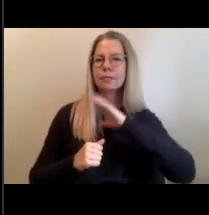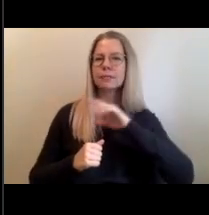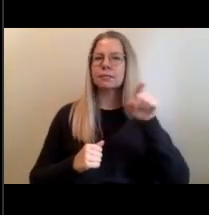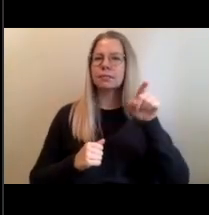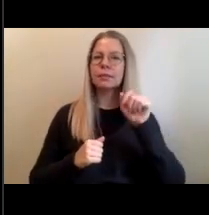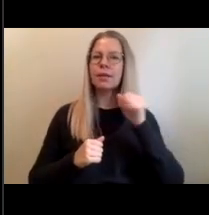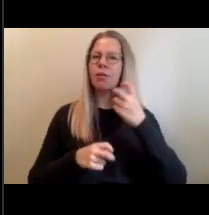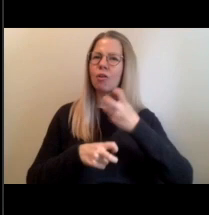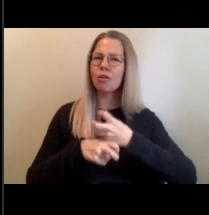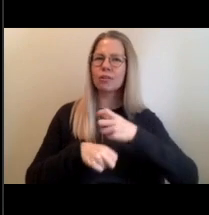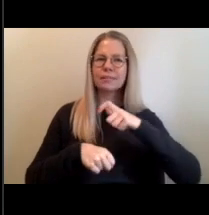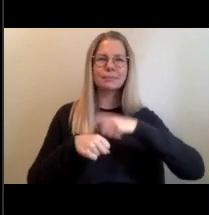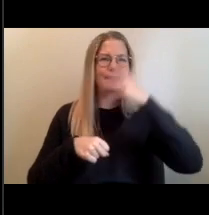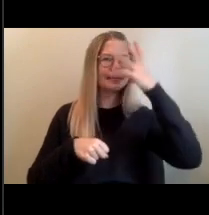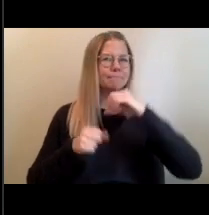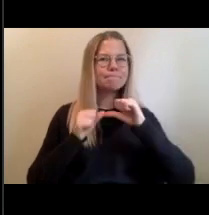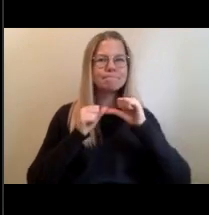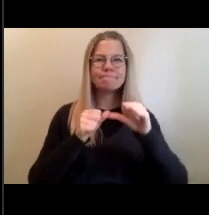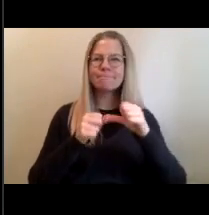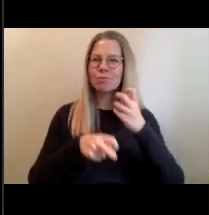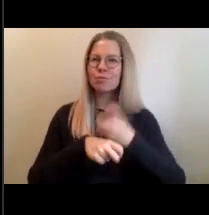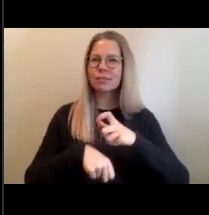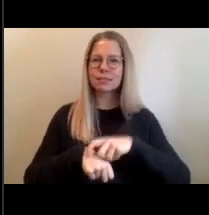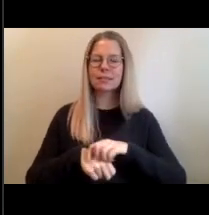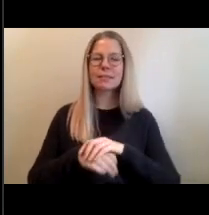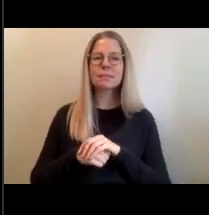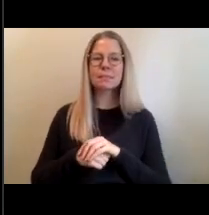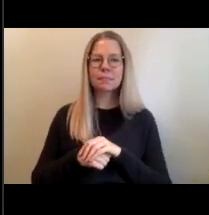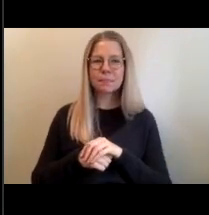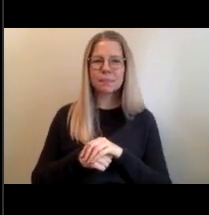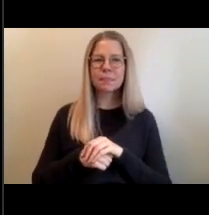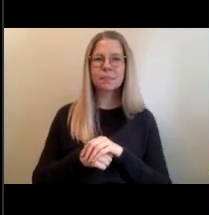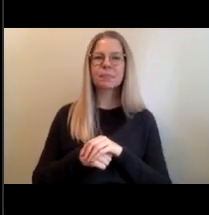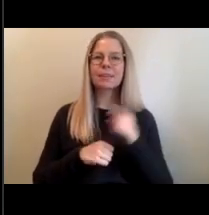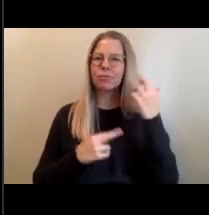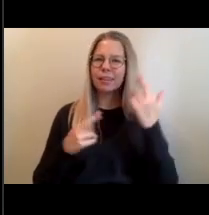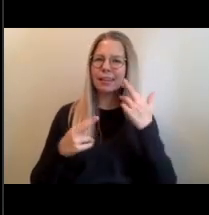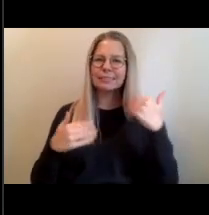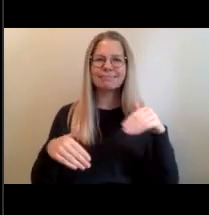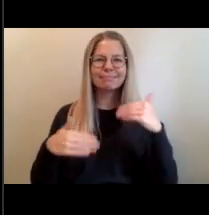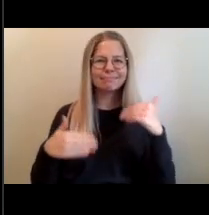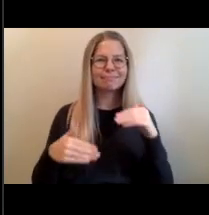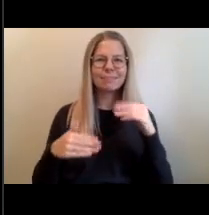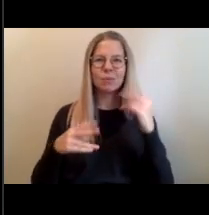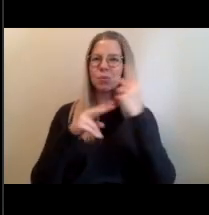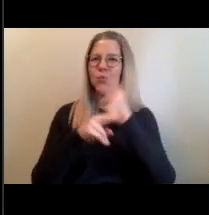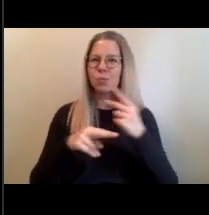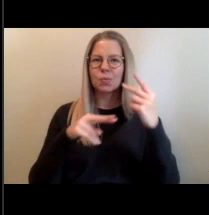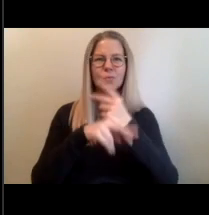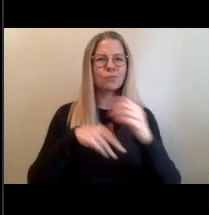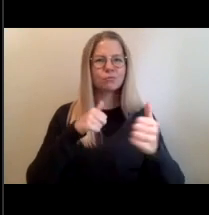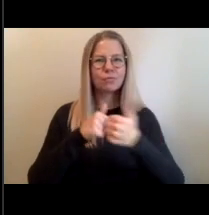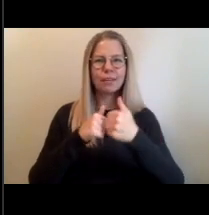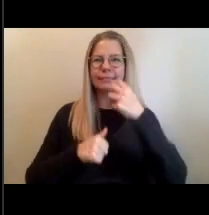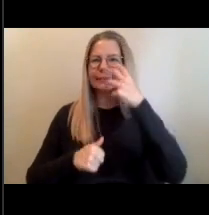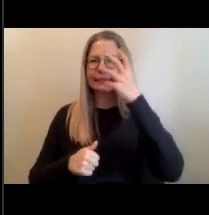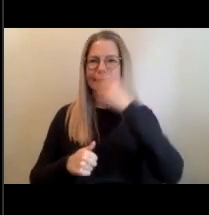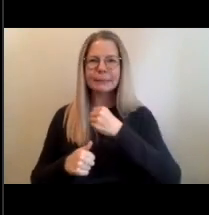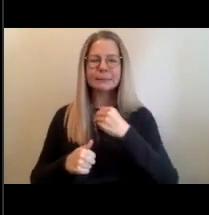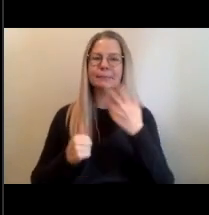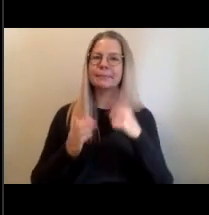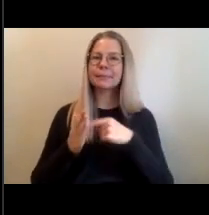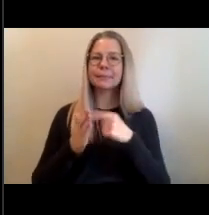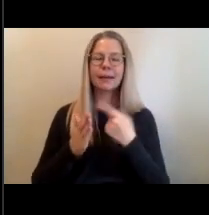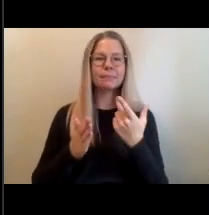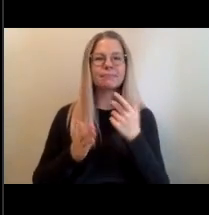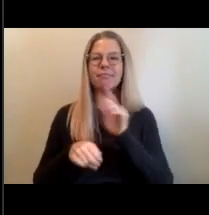sustain sleep. He was aware that he was, having greater and greater difficulty being able to stay asleep, and would find himself getting up at about